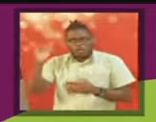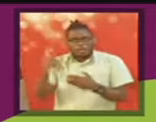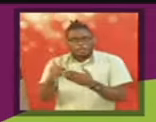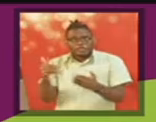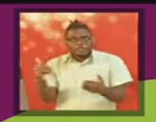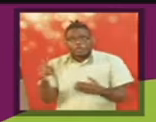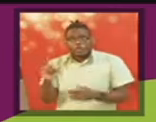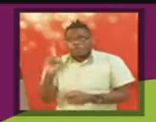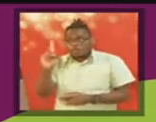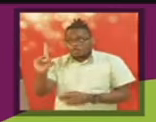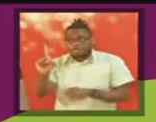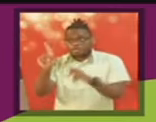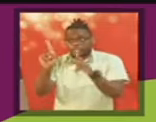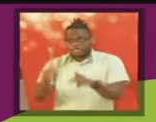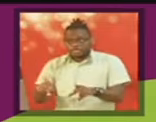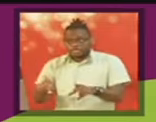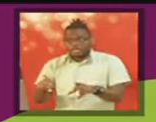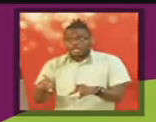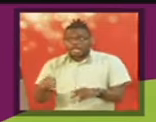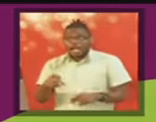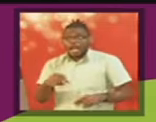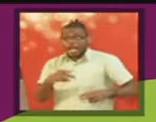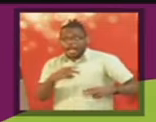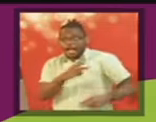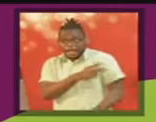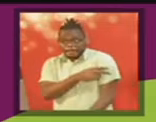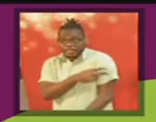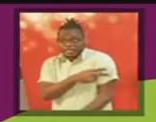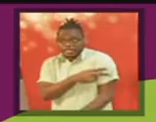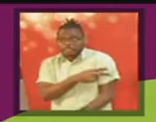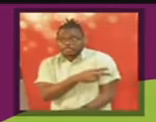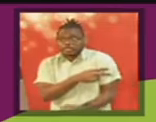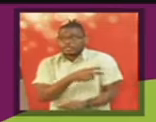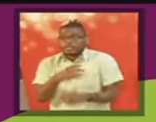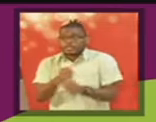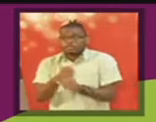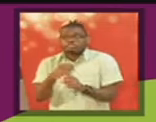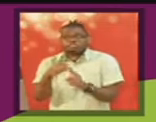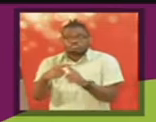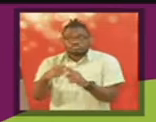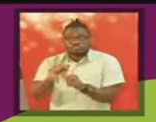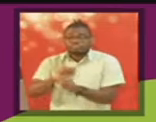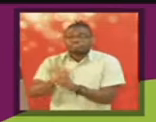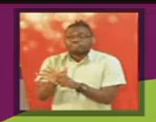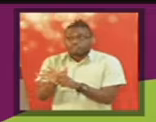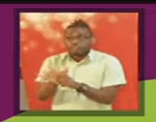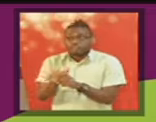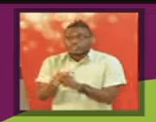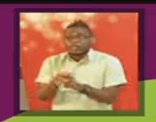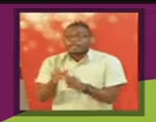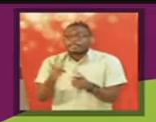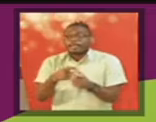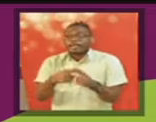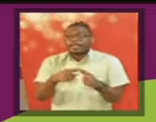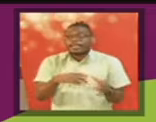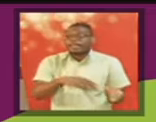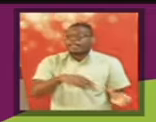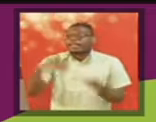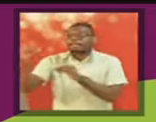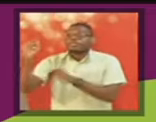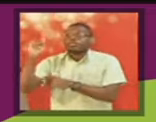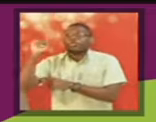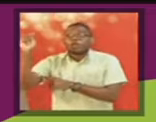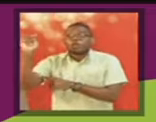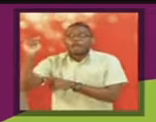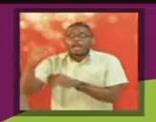tested positive for COVID-19, and that person would have left Tobago, and only after they left